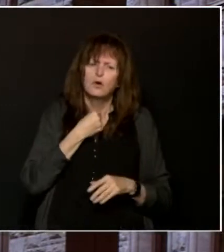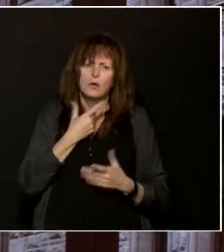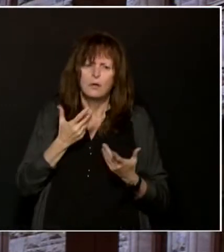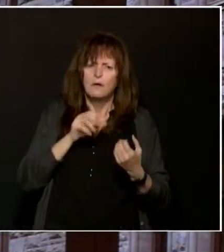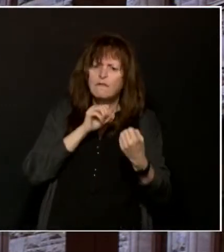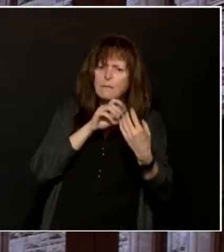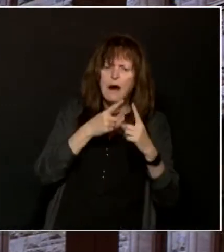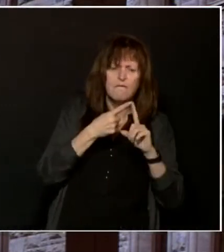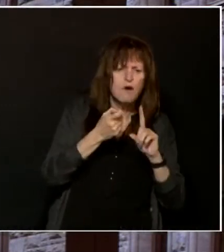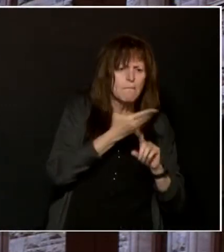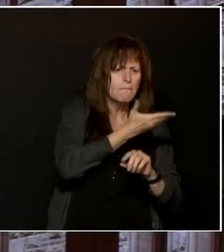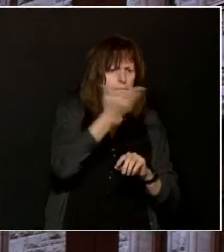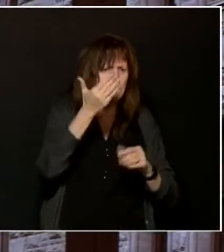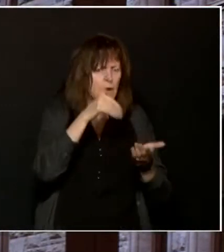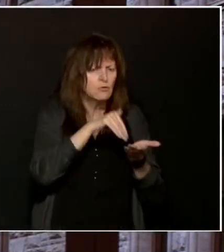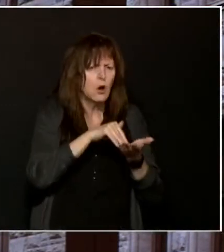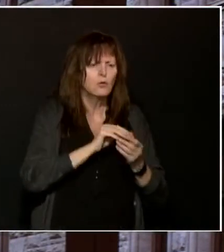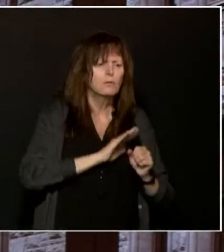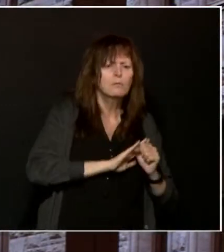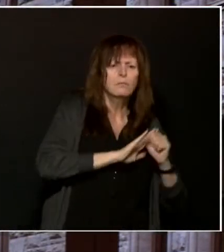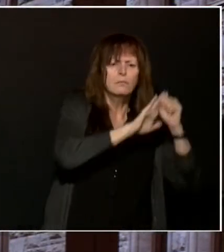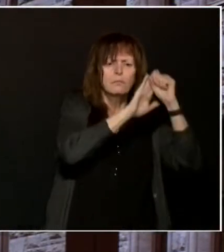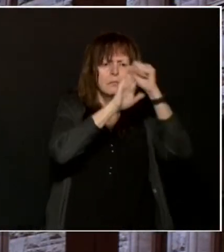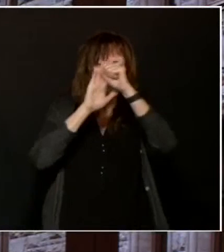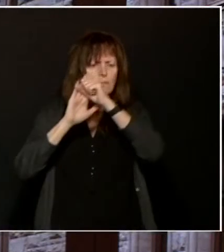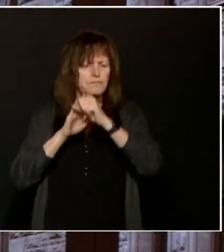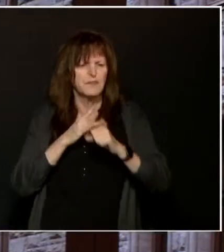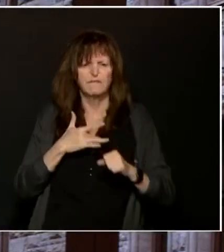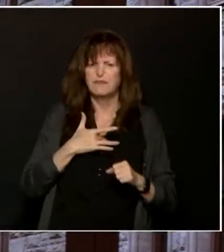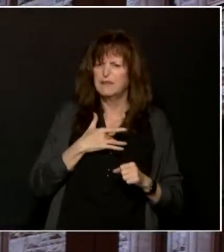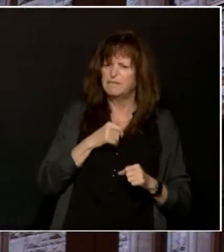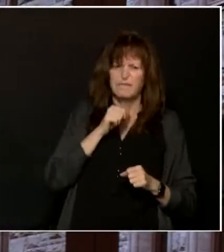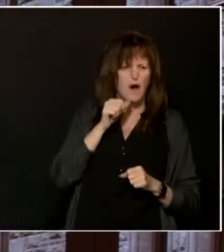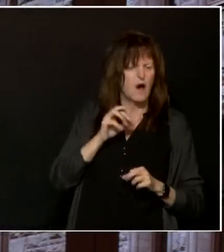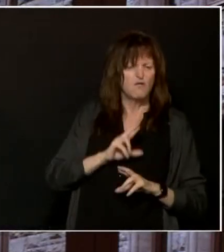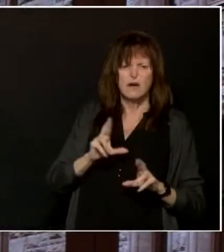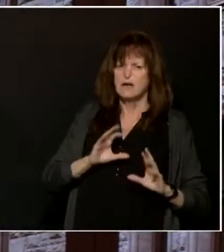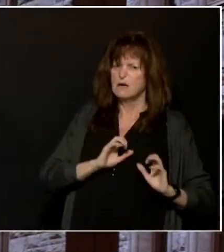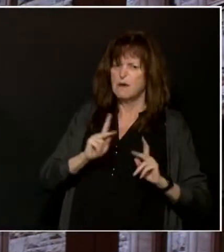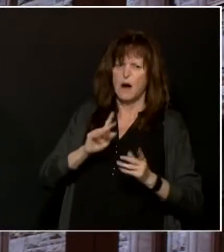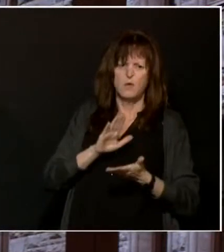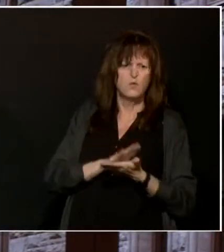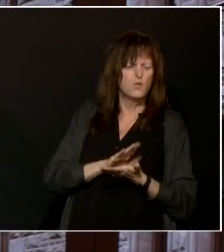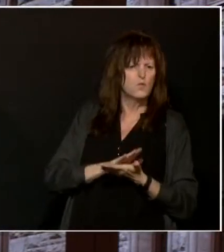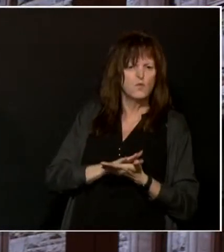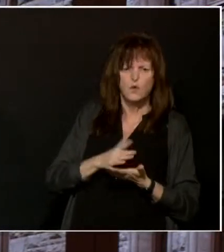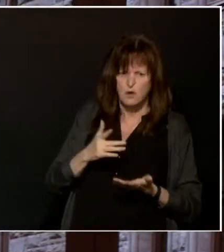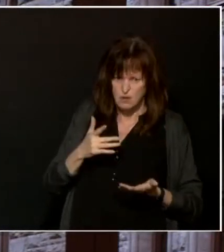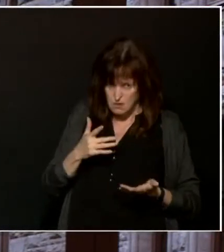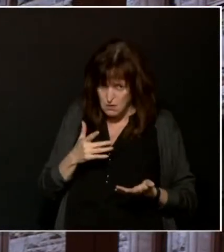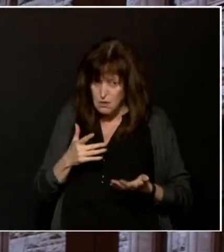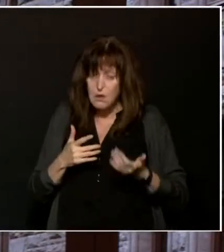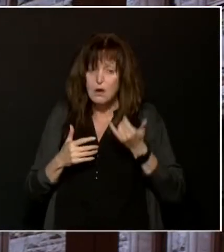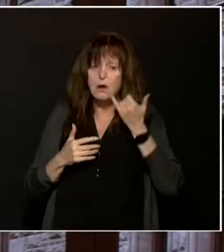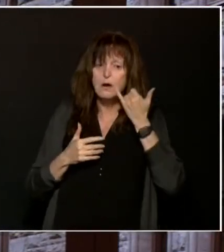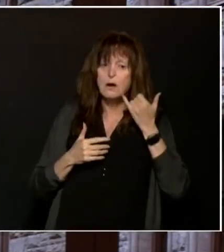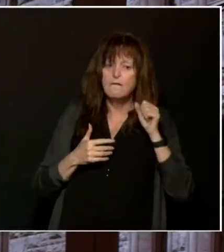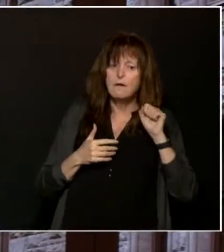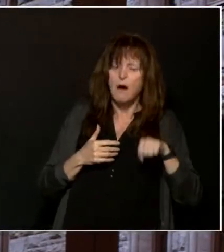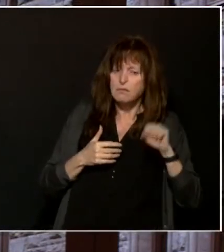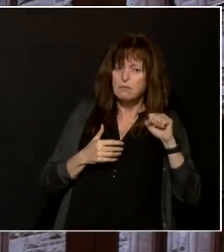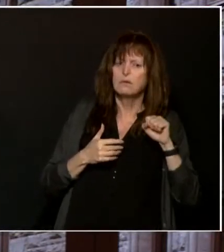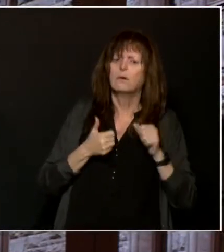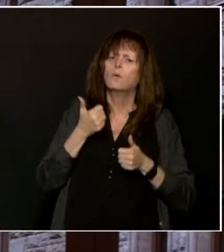areas are not ready for a return to in-class learning? And if so, can you tell us which regions are saying that they